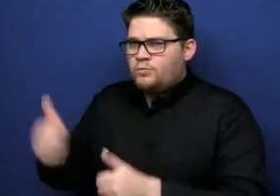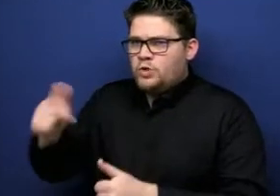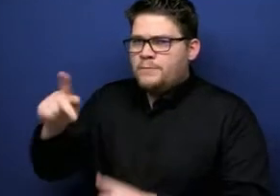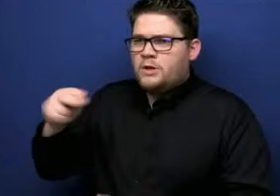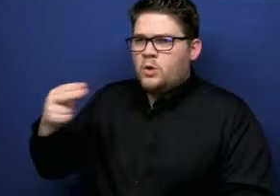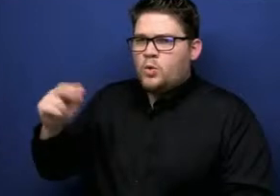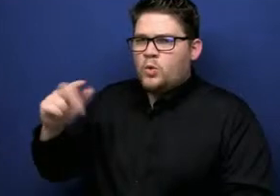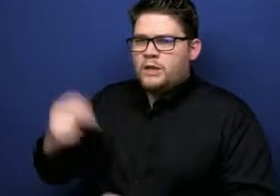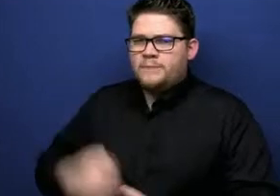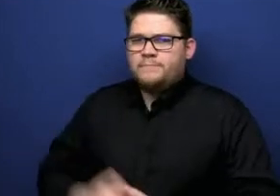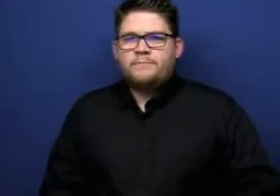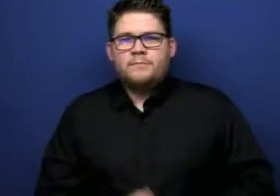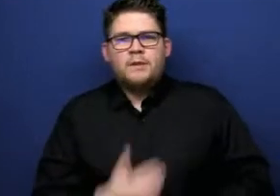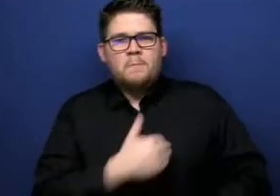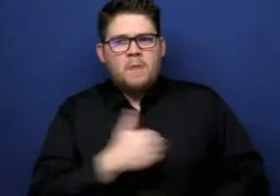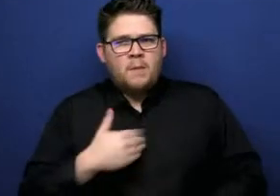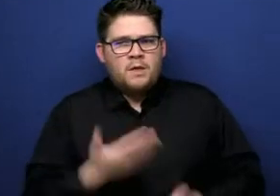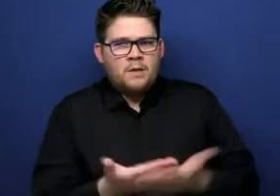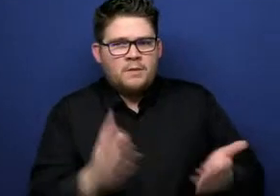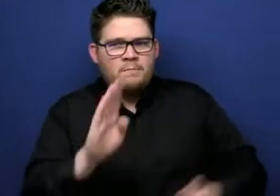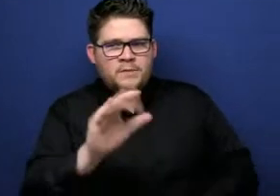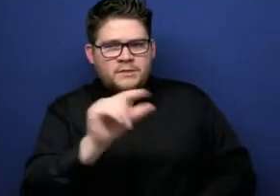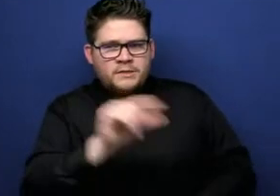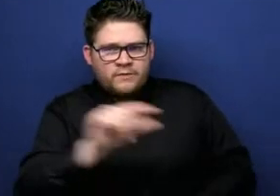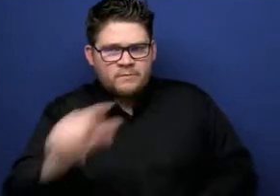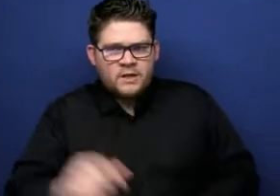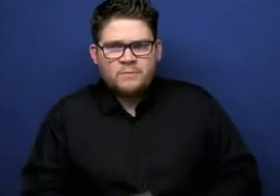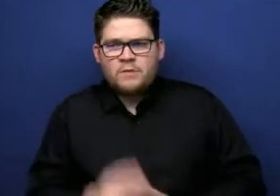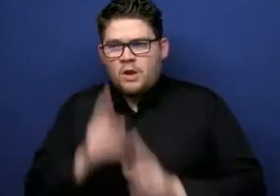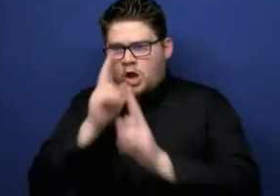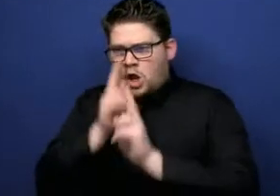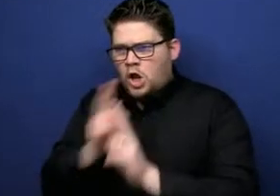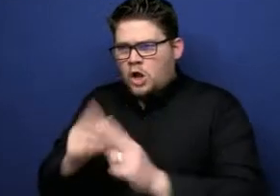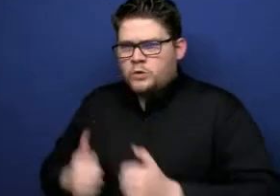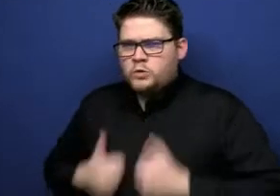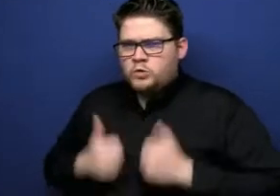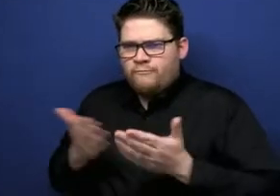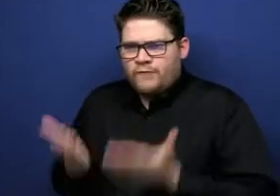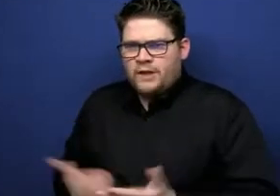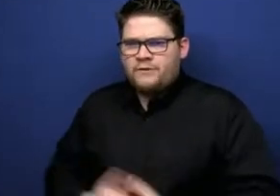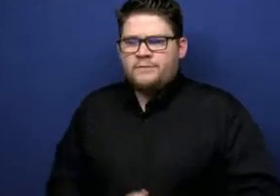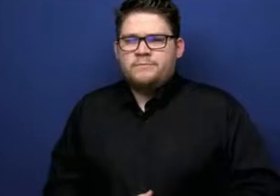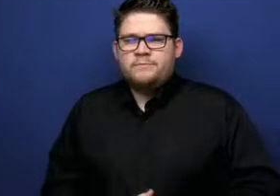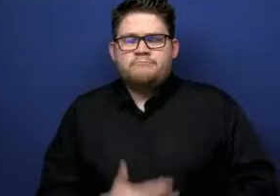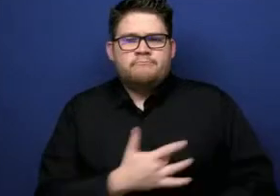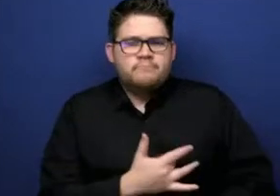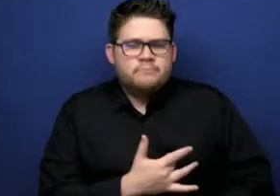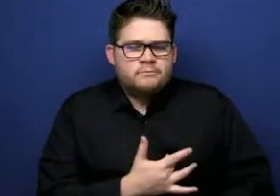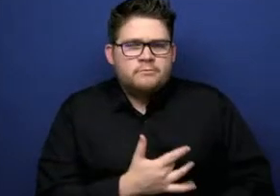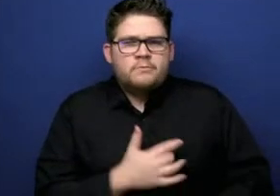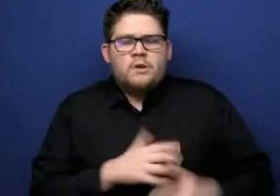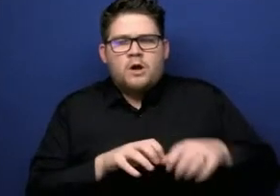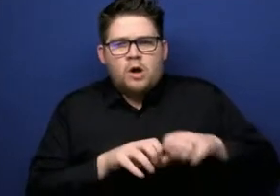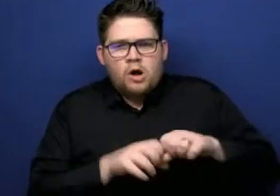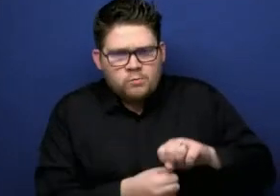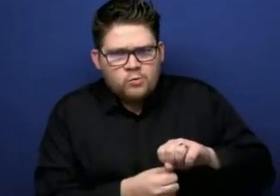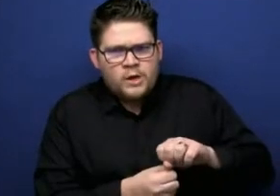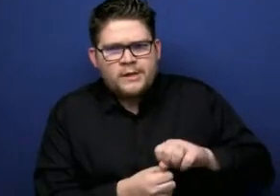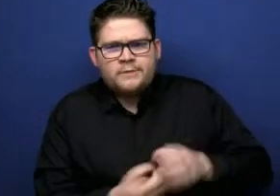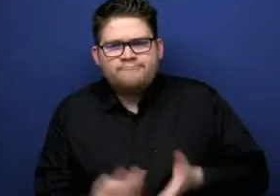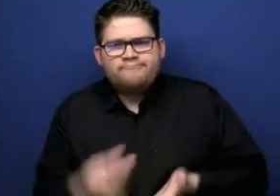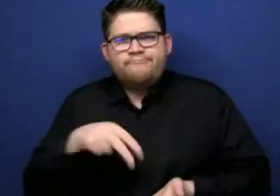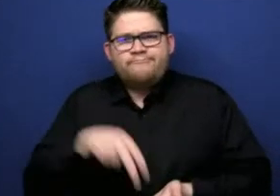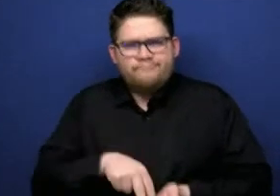survivors. It is heartbreaking for me that today of all days, while I am here virtually with you, commemorating Yom